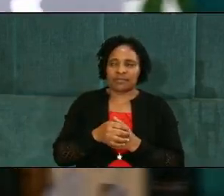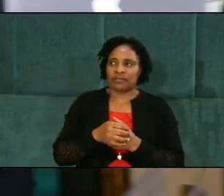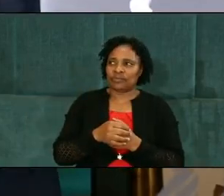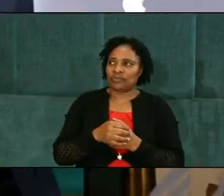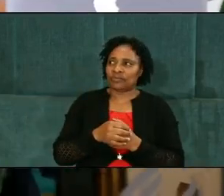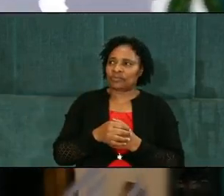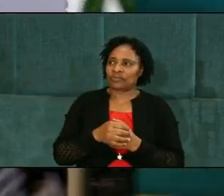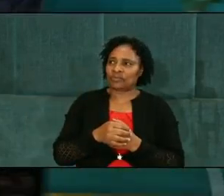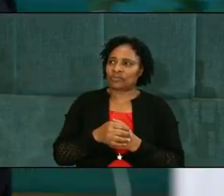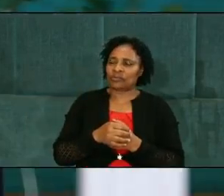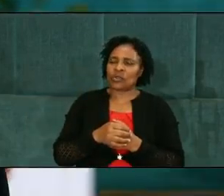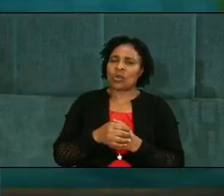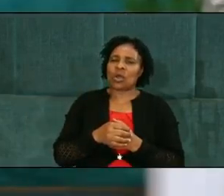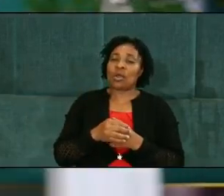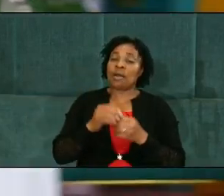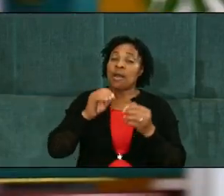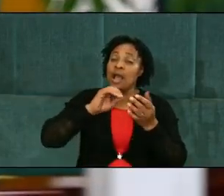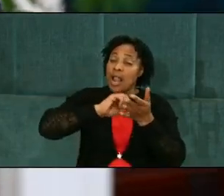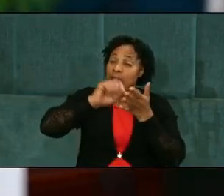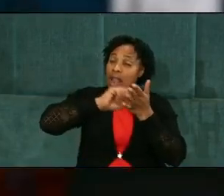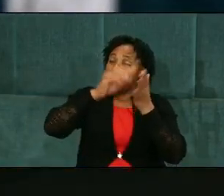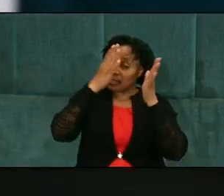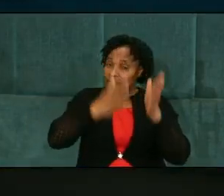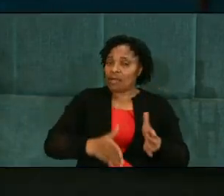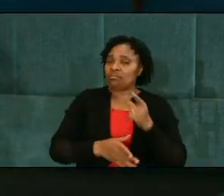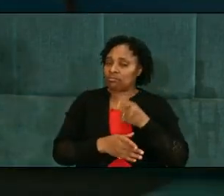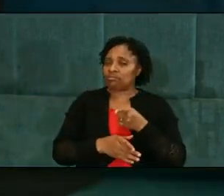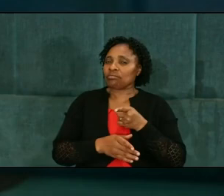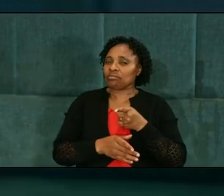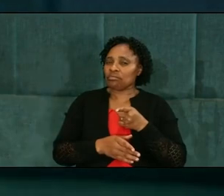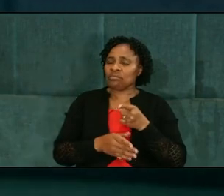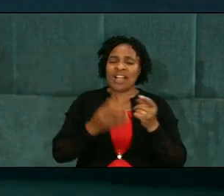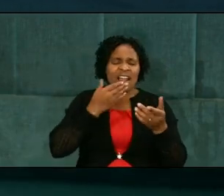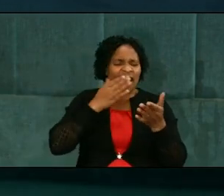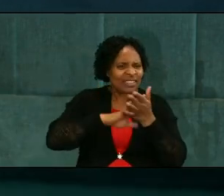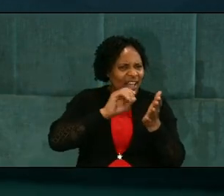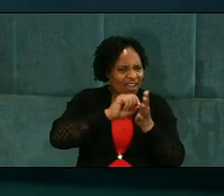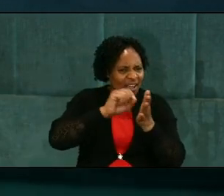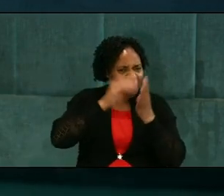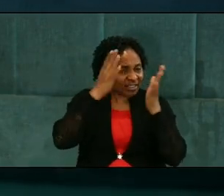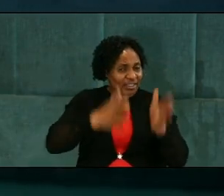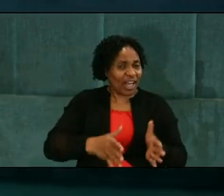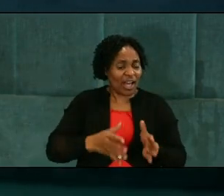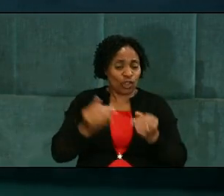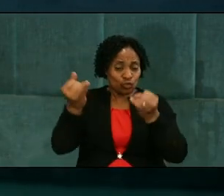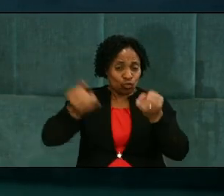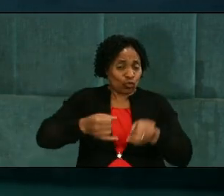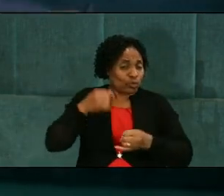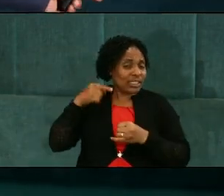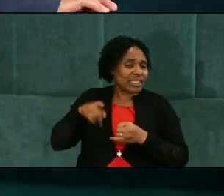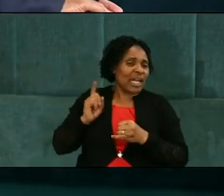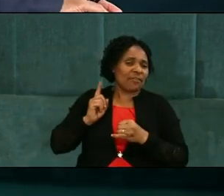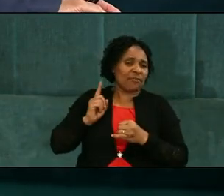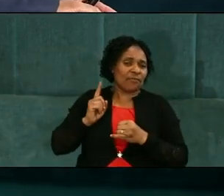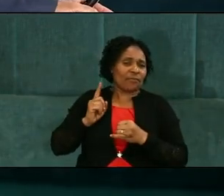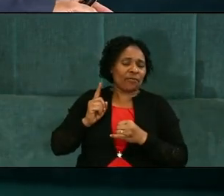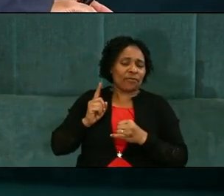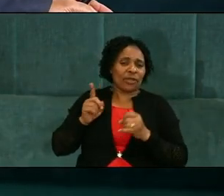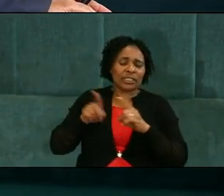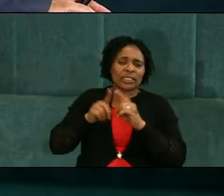Oh, man. Hey, the author, this is amazing. The letter writer introduces himself as the